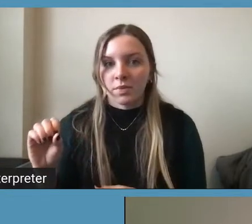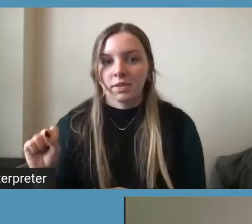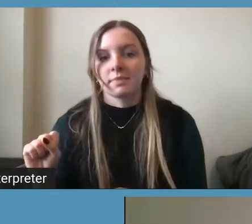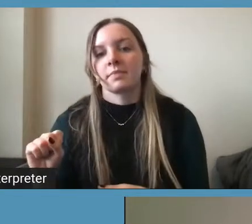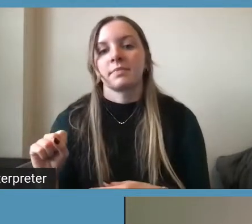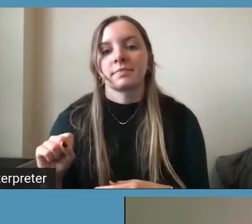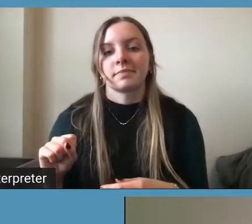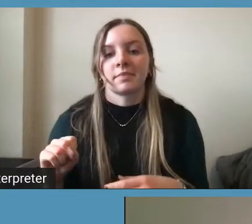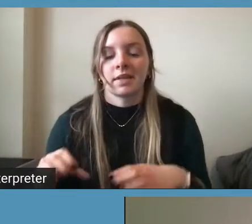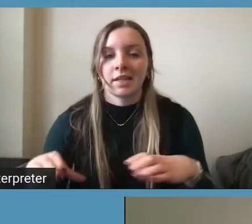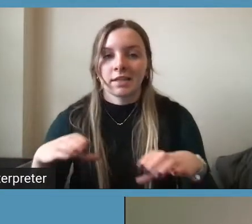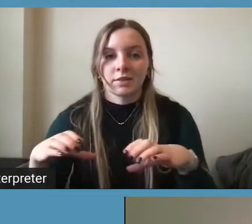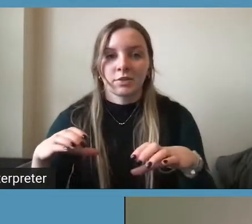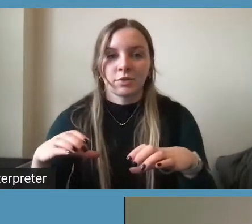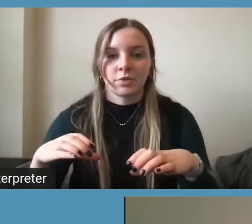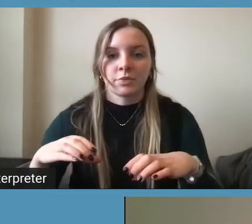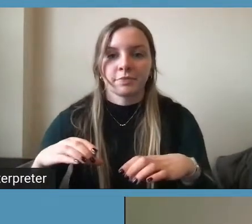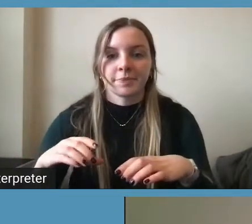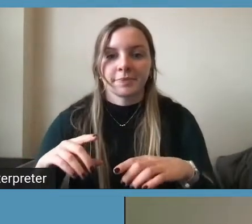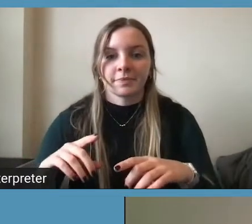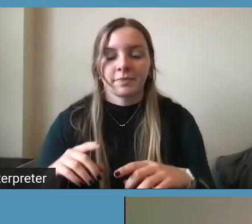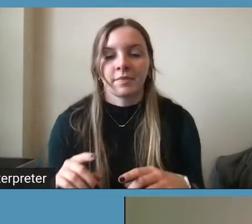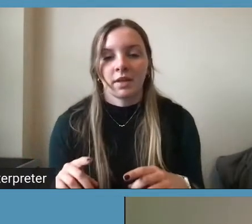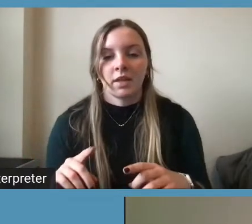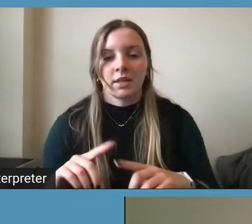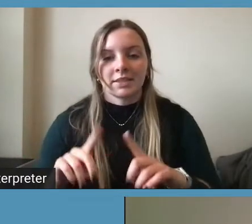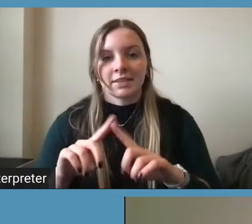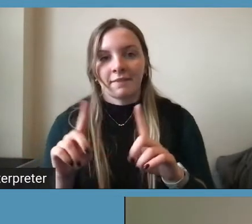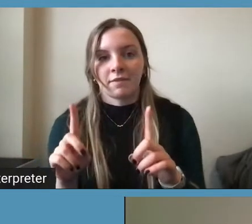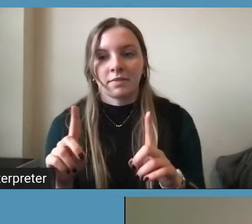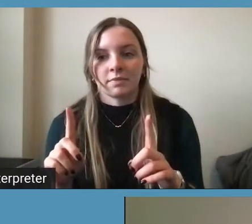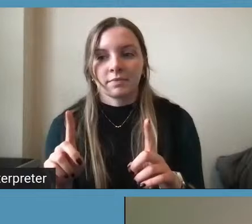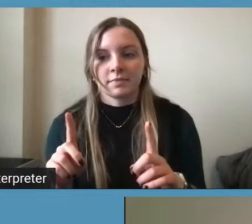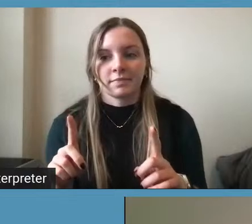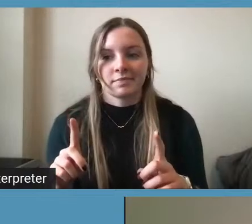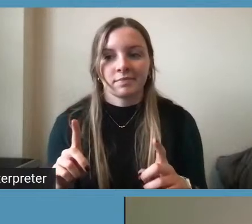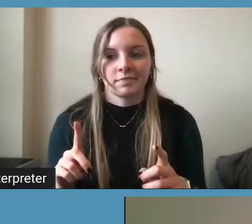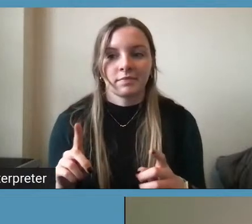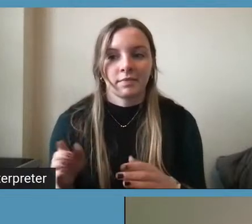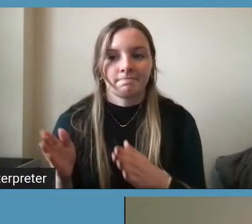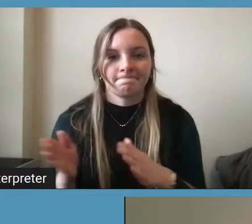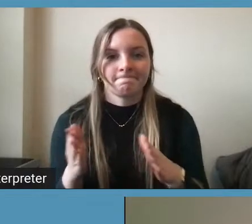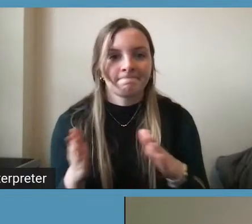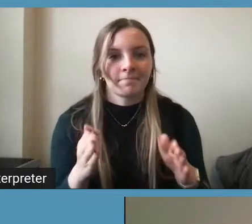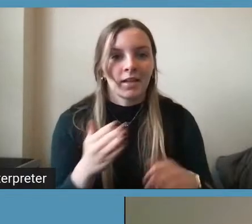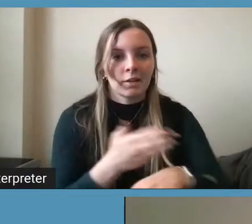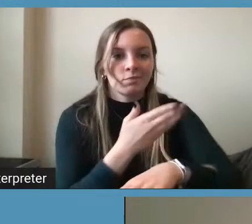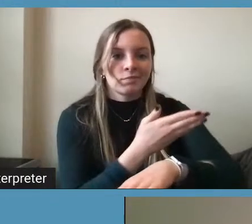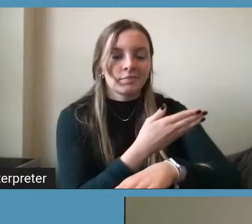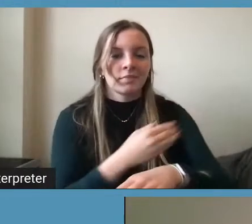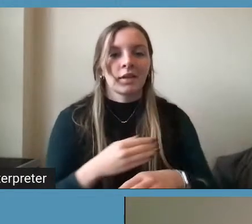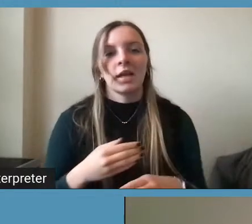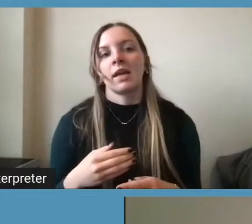to pre-calibrate everything and use all this expensive gear has become more and more and more accessible.